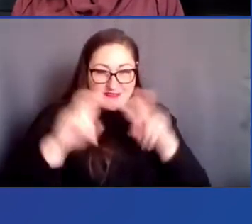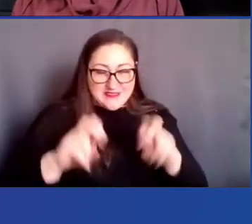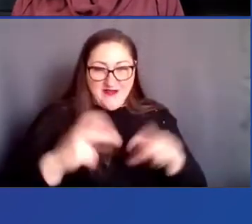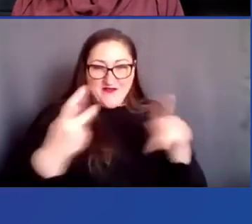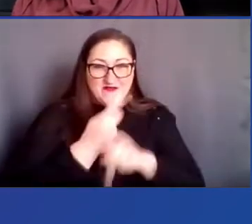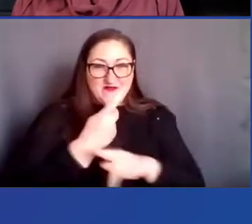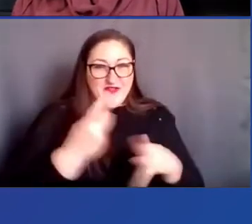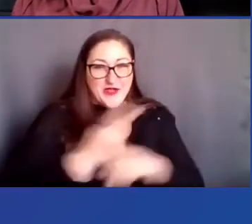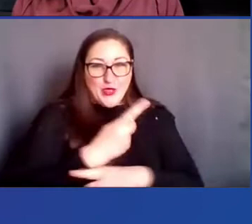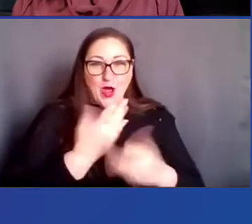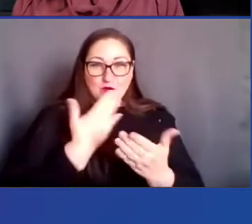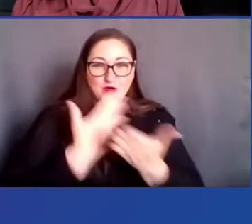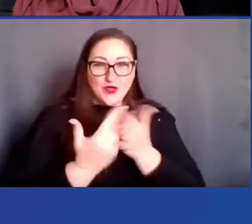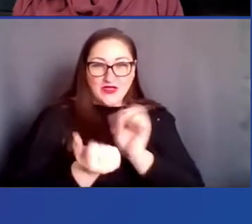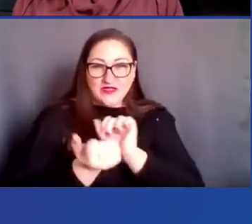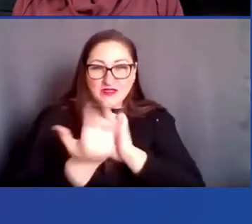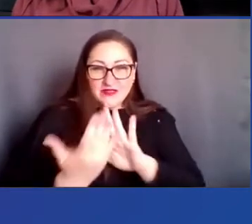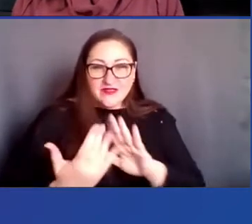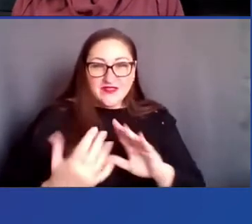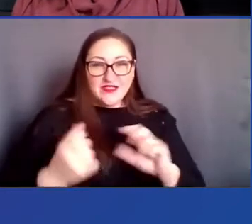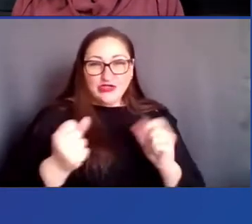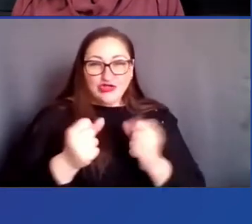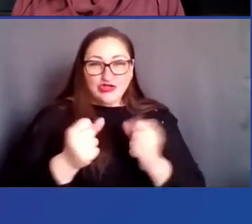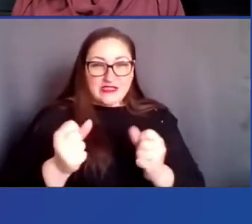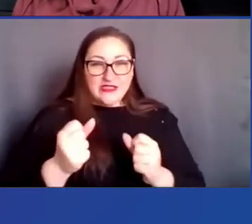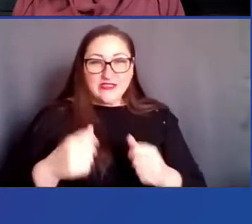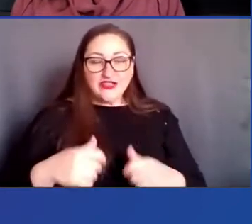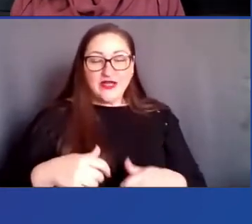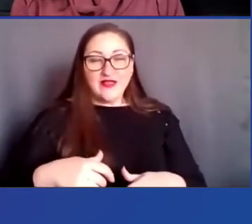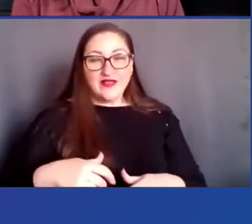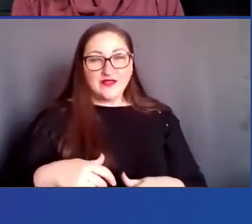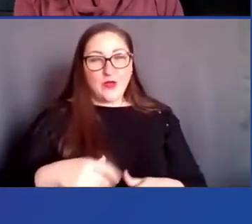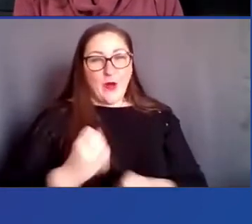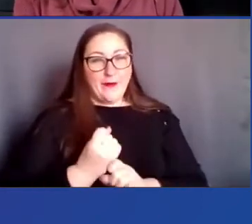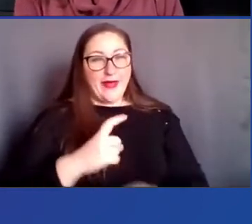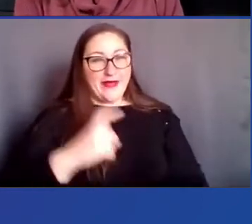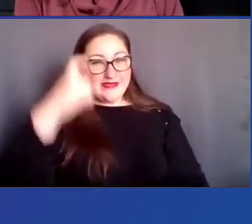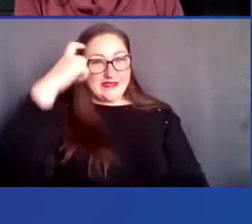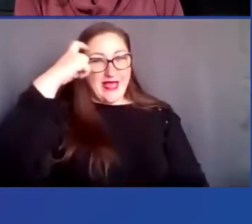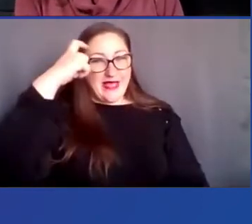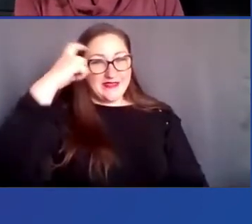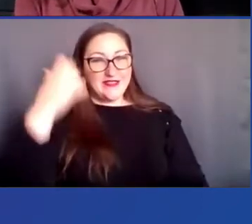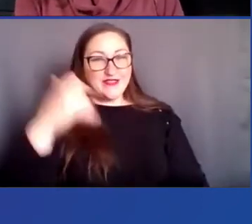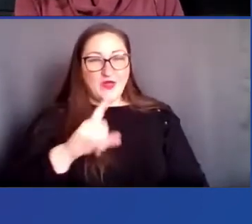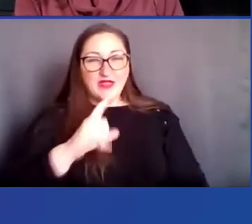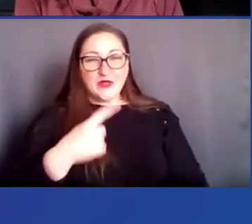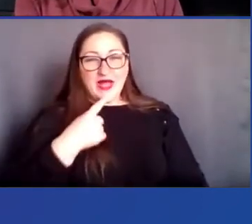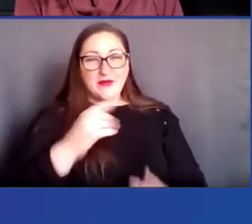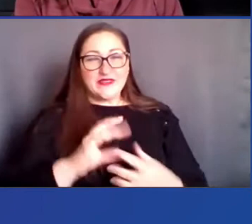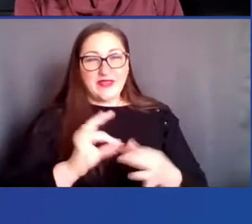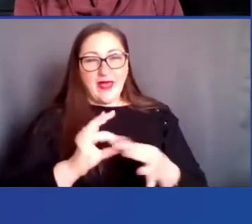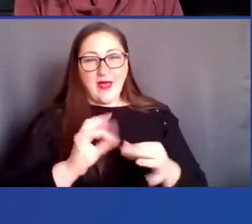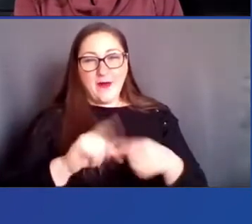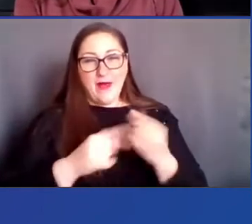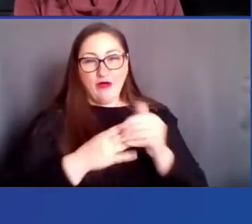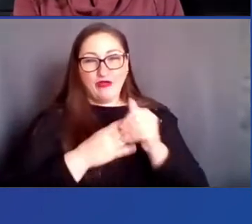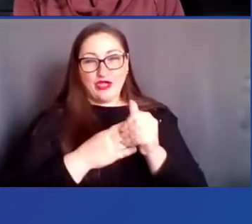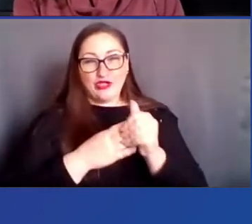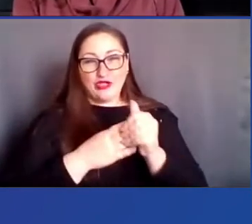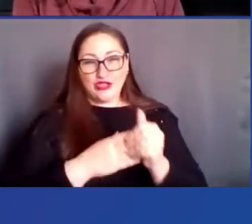from an organizational standpoint, it just made a lot of sense. So that's what I would say about leadership.